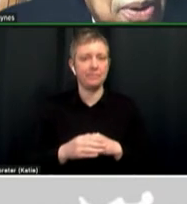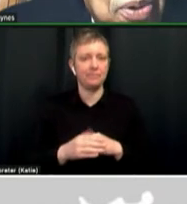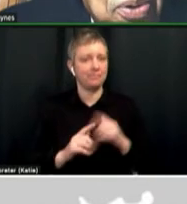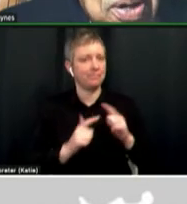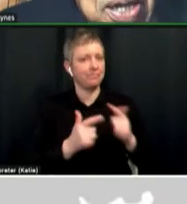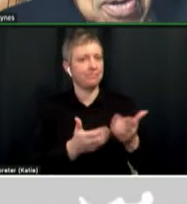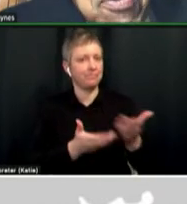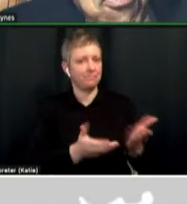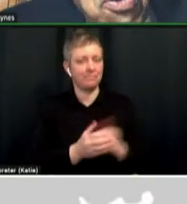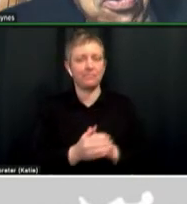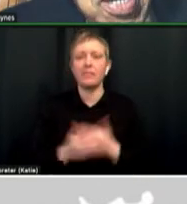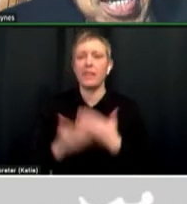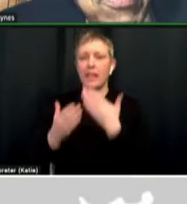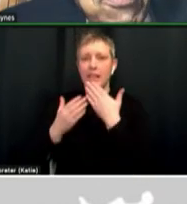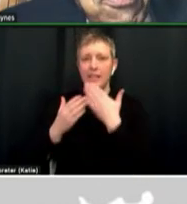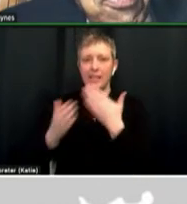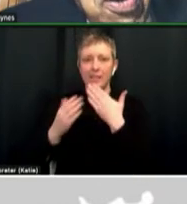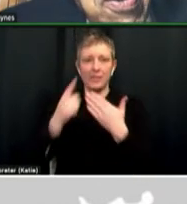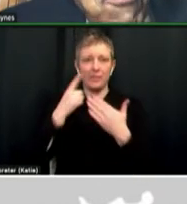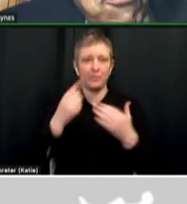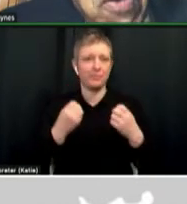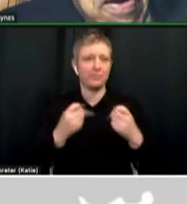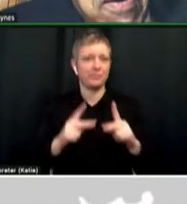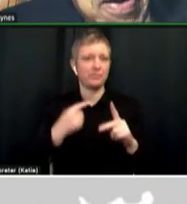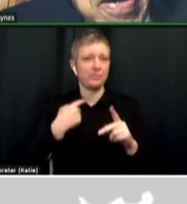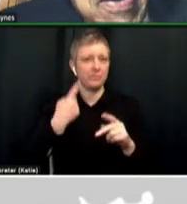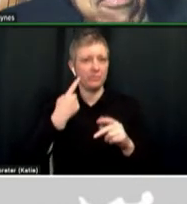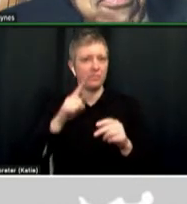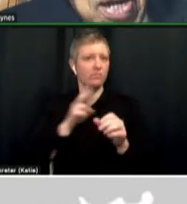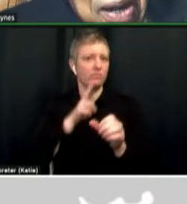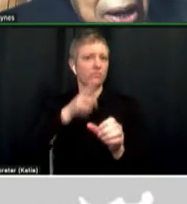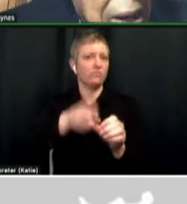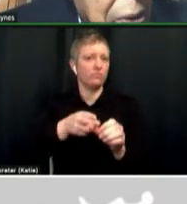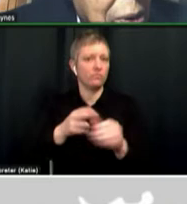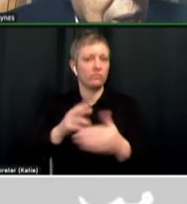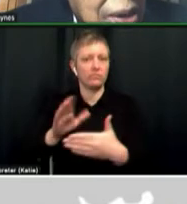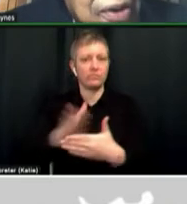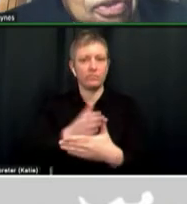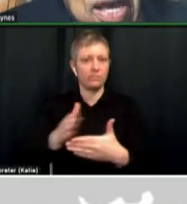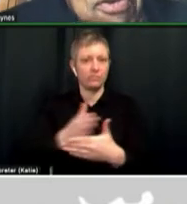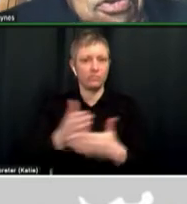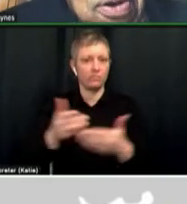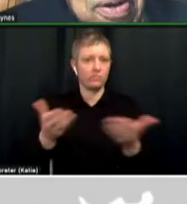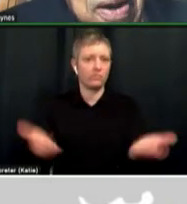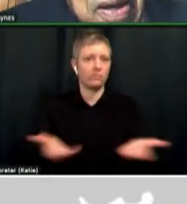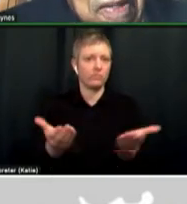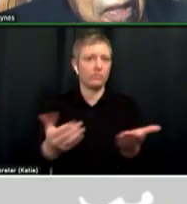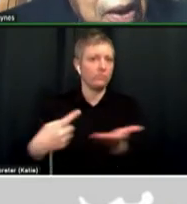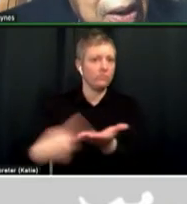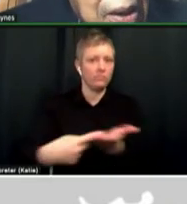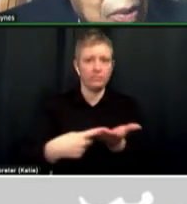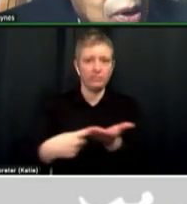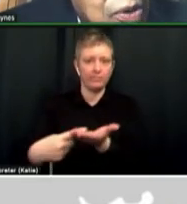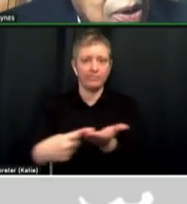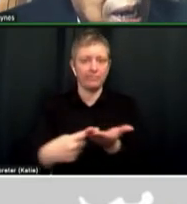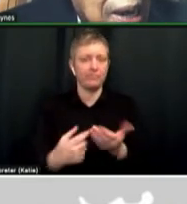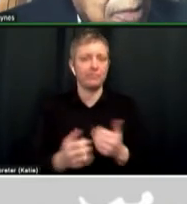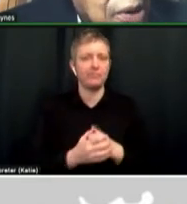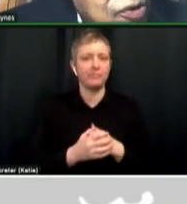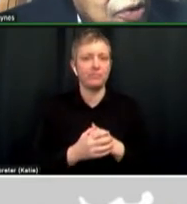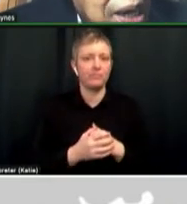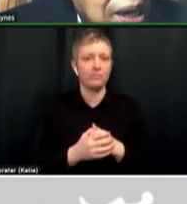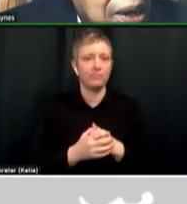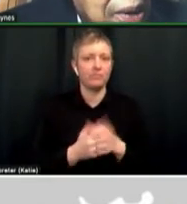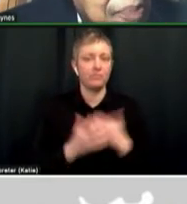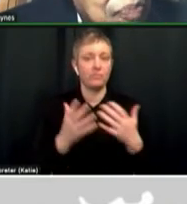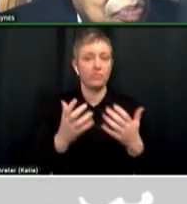the opportunity to join and to share in this dialogue and discussion. I want to thank